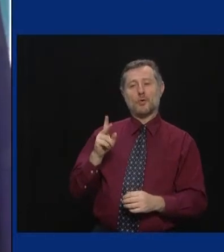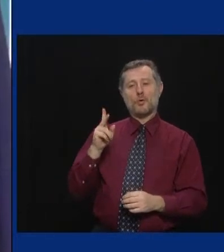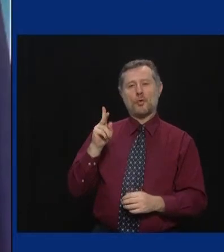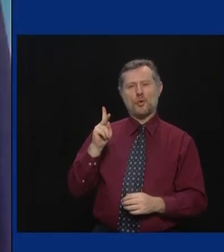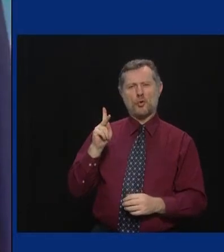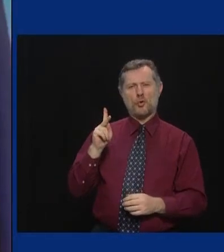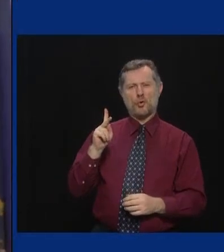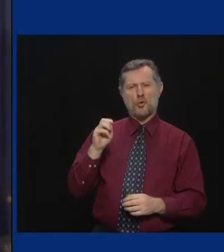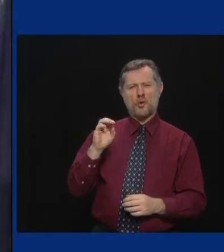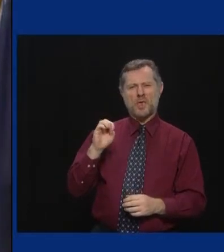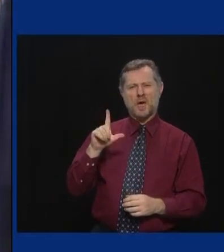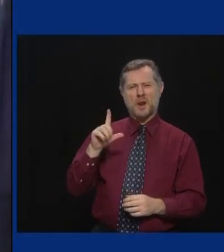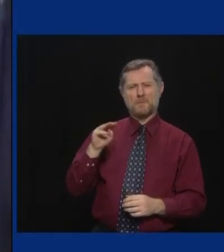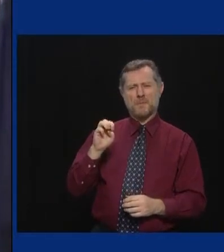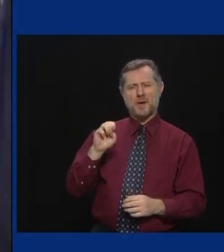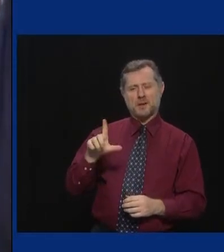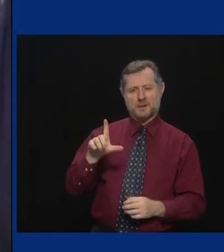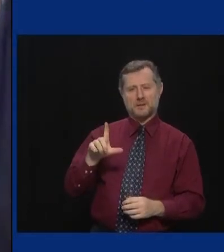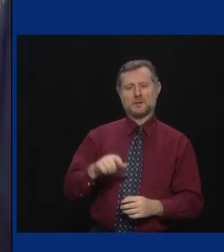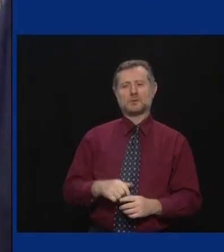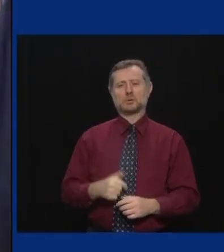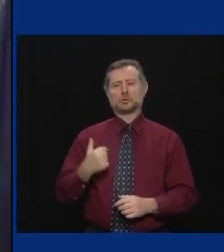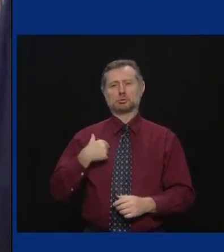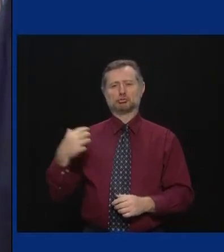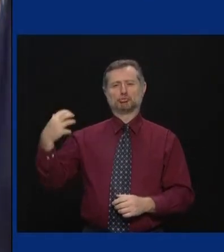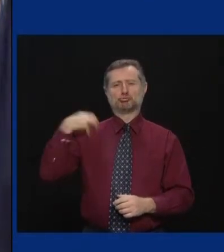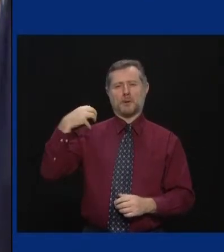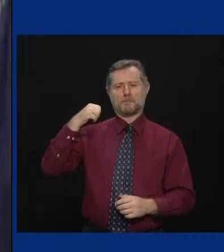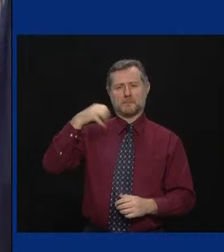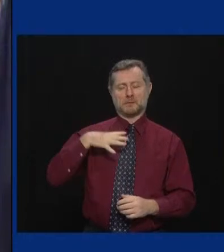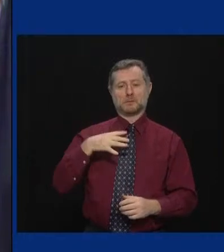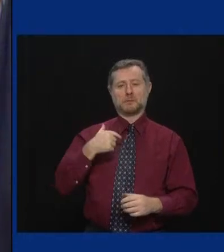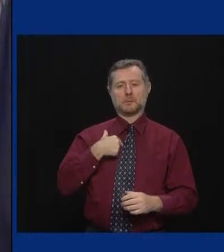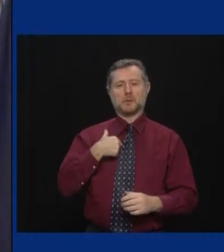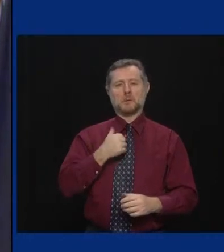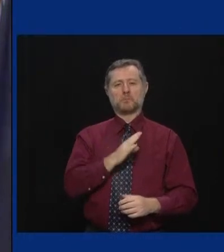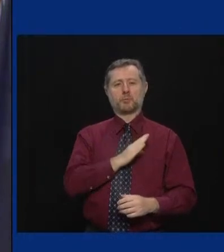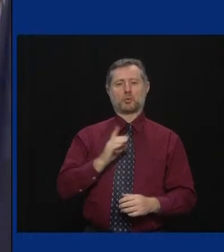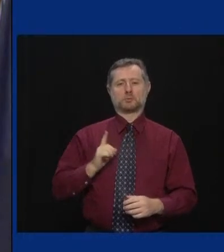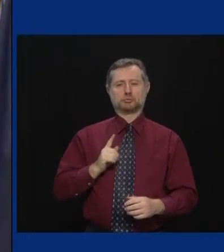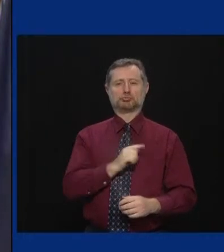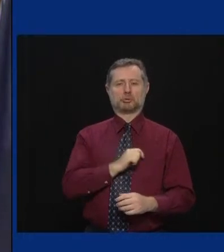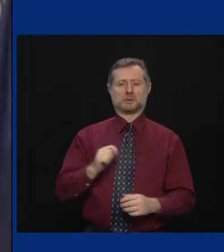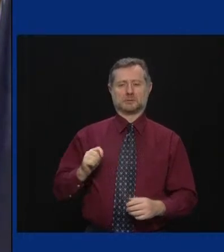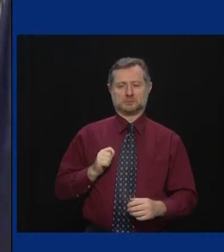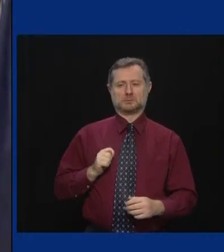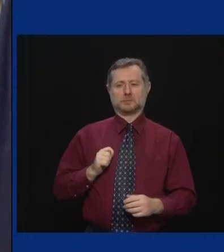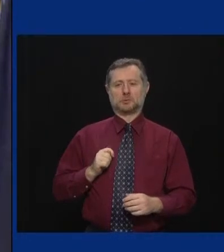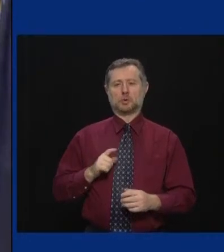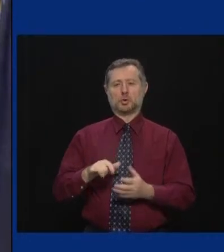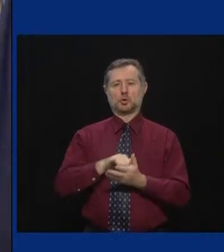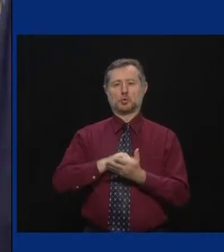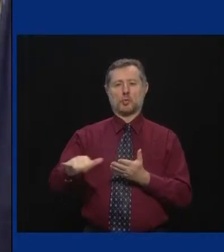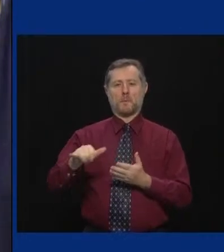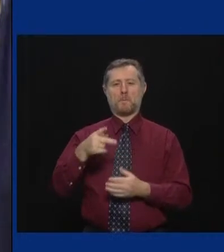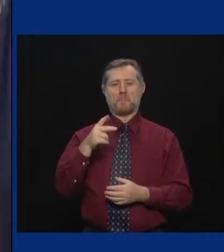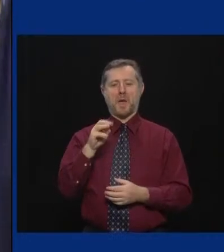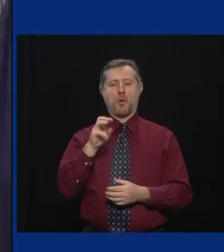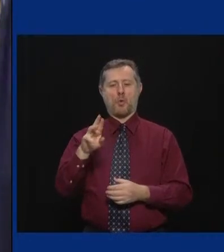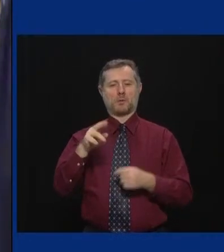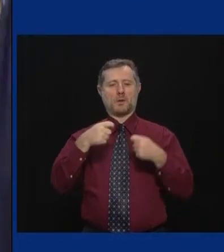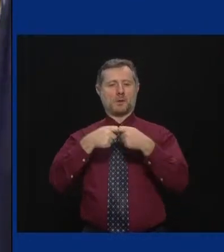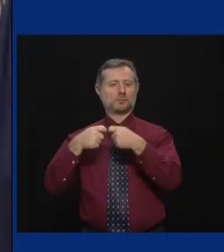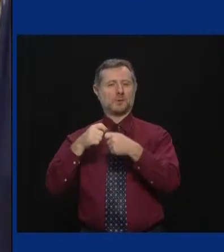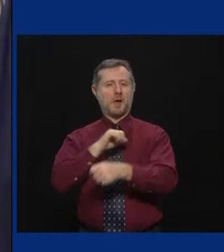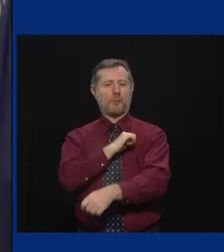of serving as chairman of the Board of Trustees of the New York Power Authority. I'm incredibly proud to be here today